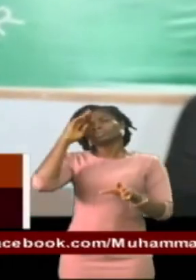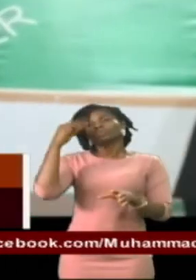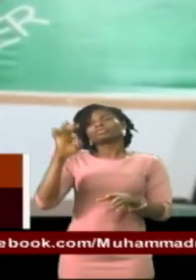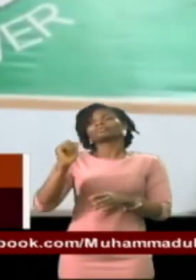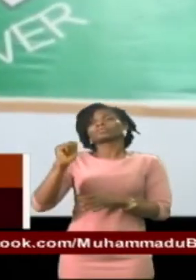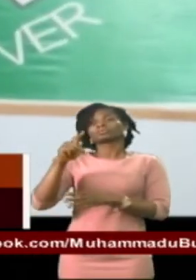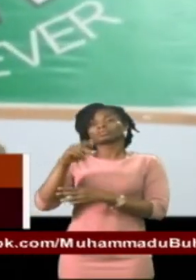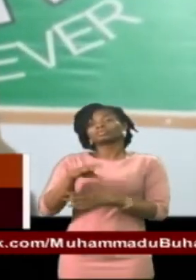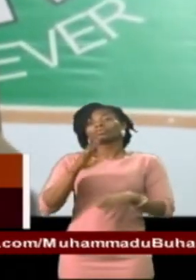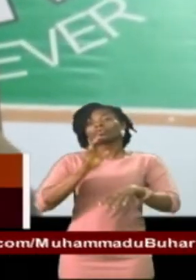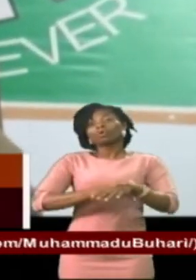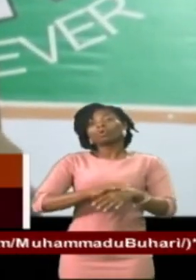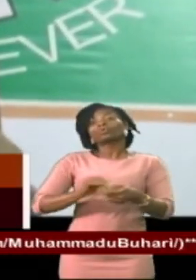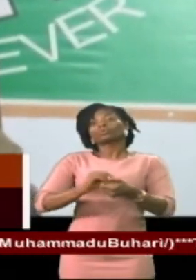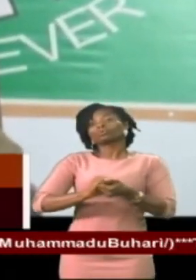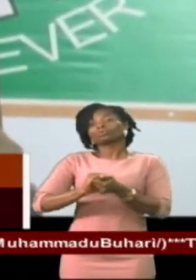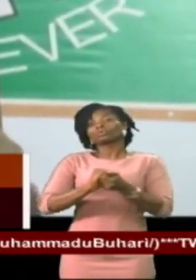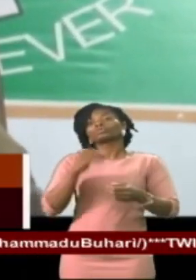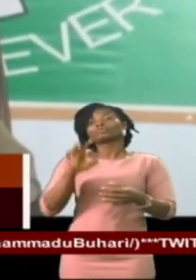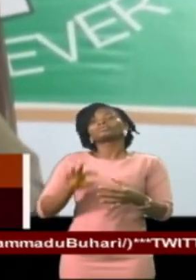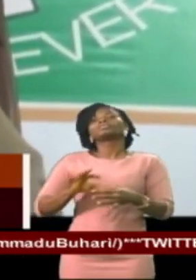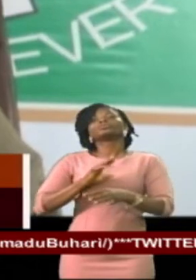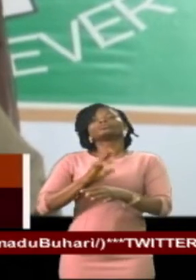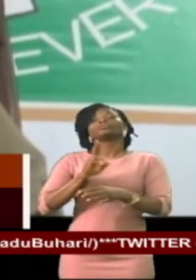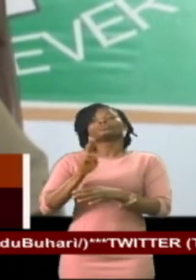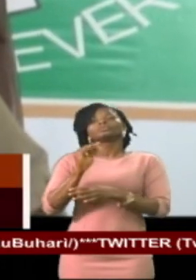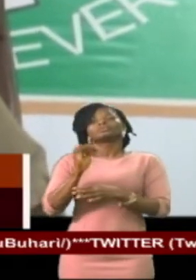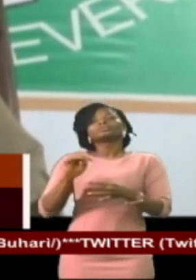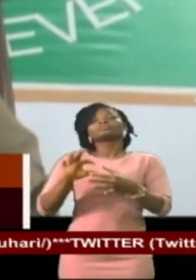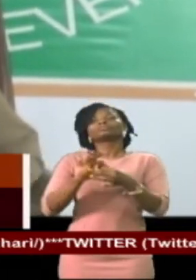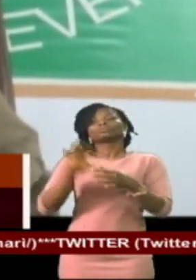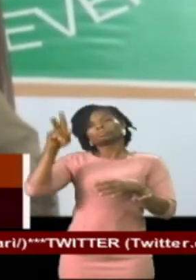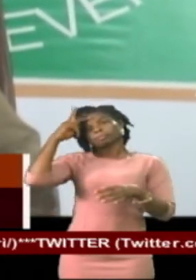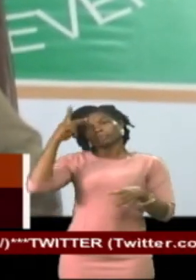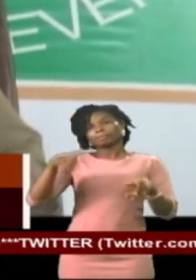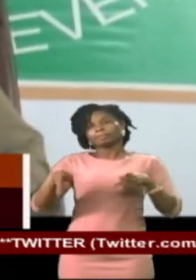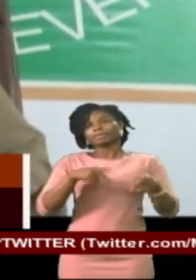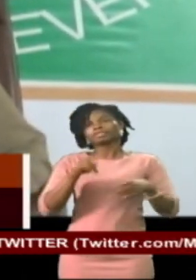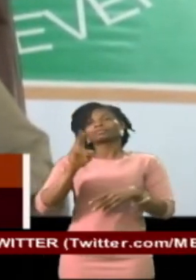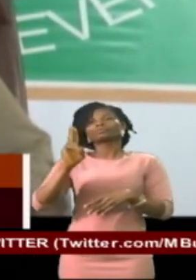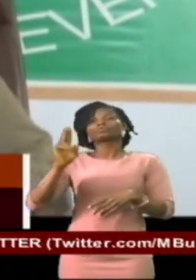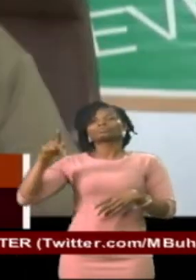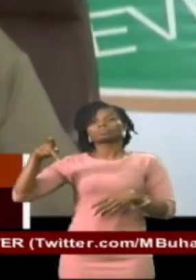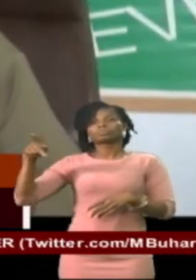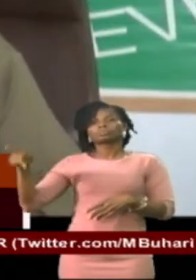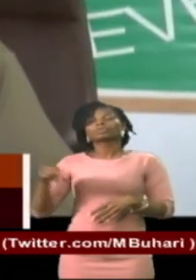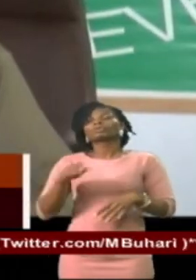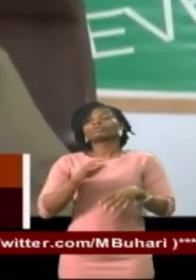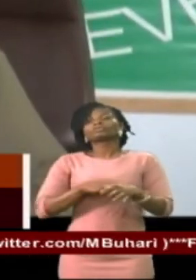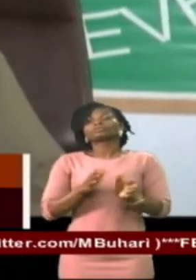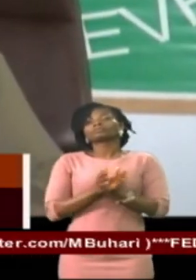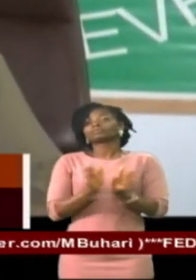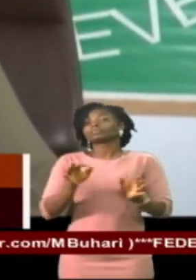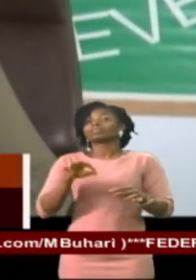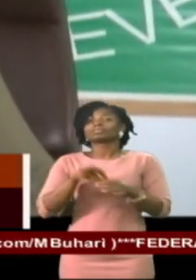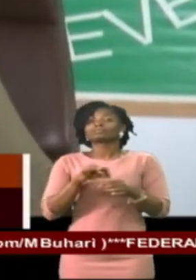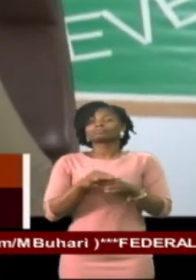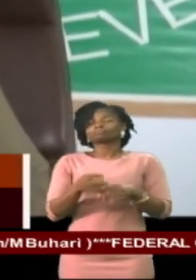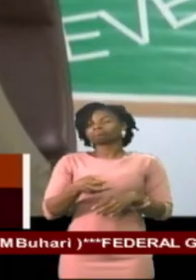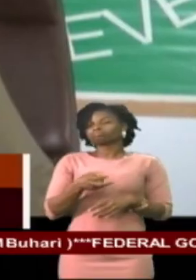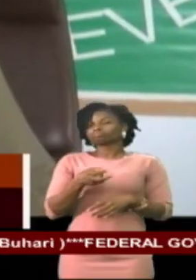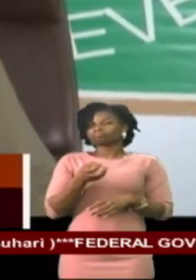the Coalition of United Political Parties, CUPP, formed during the build-up to the 2019 general elections, is frowning